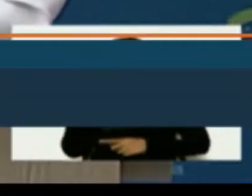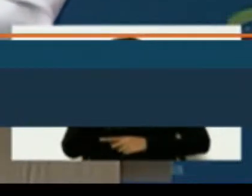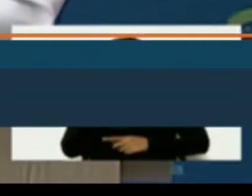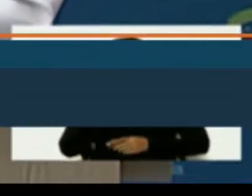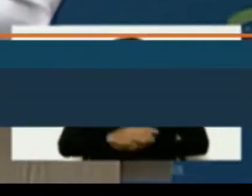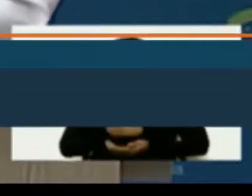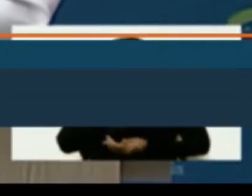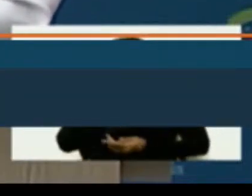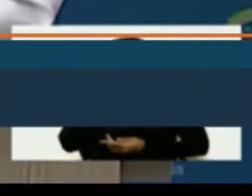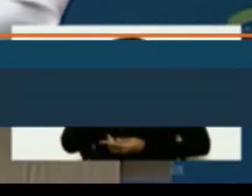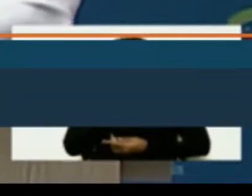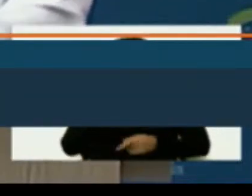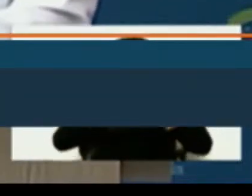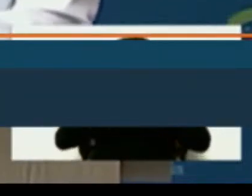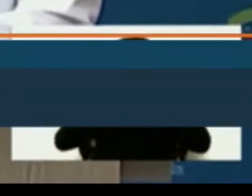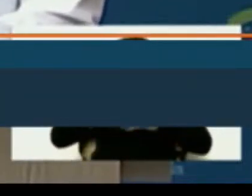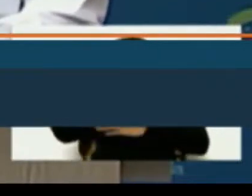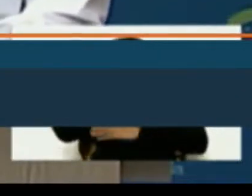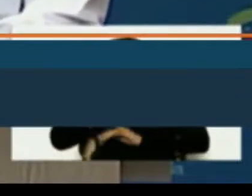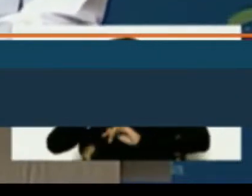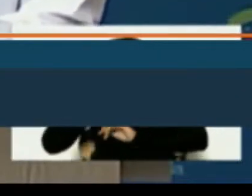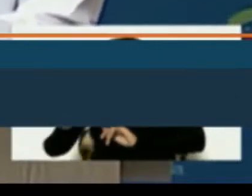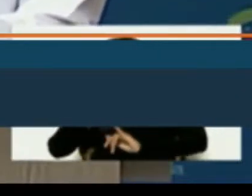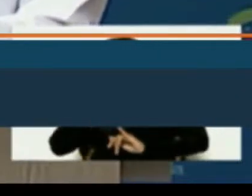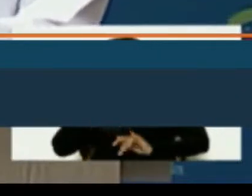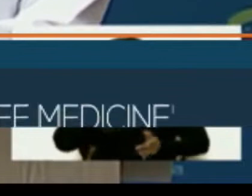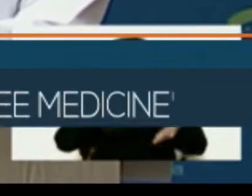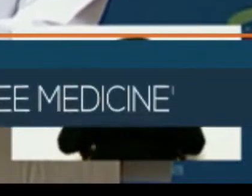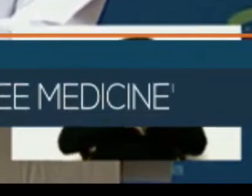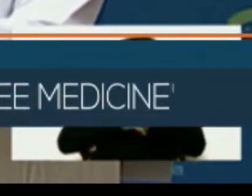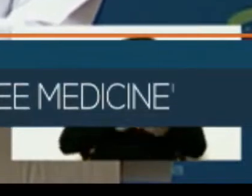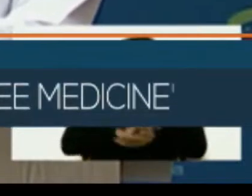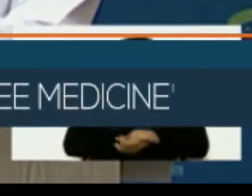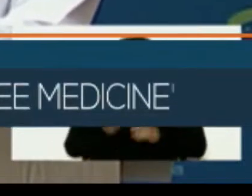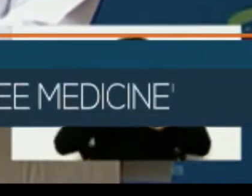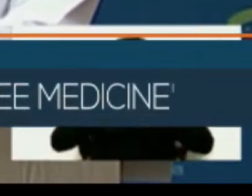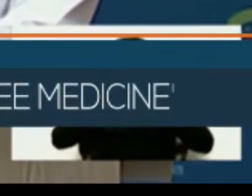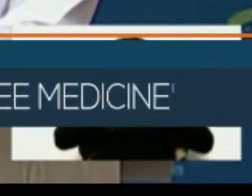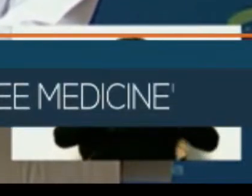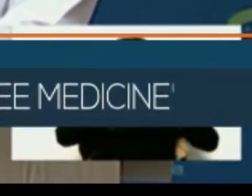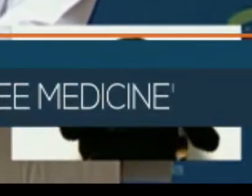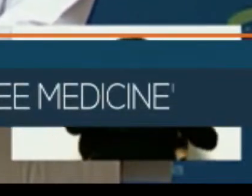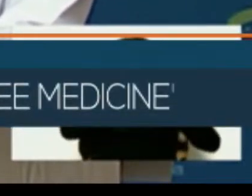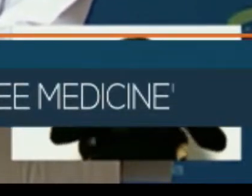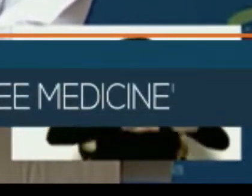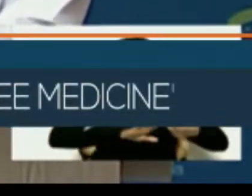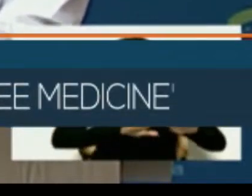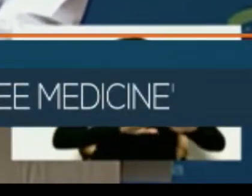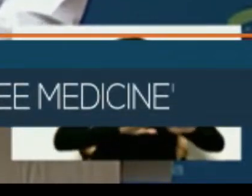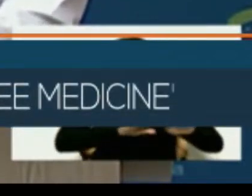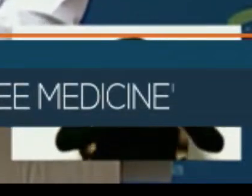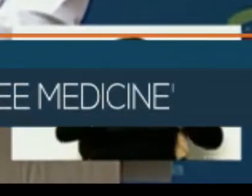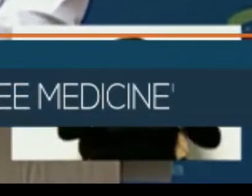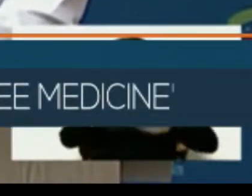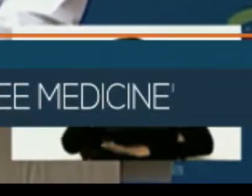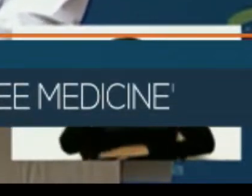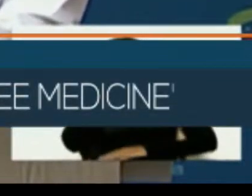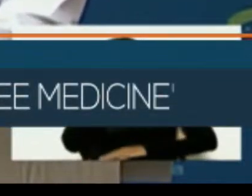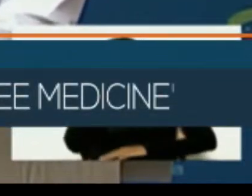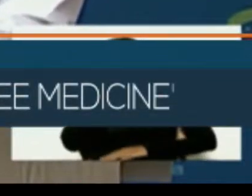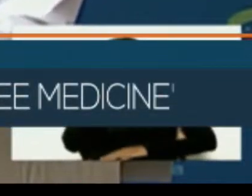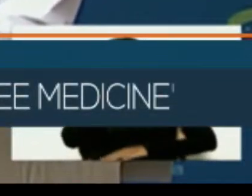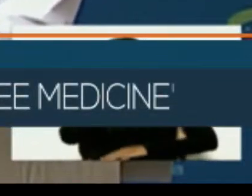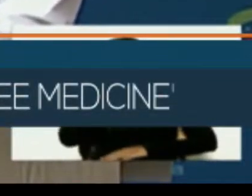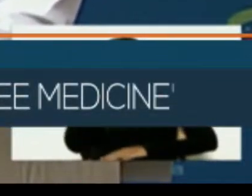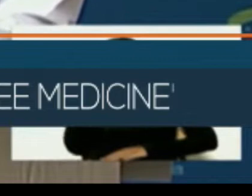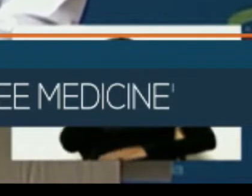where they count them recovered even if they tell people to remain in their houses. 85% of the confirmed cases stay in their homes,